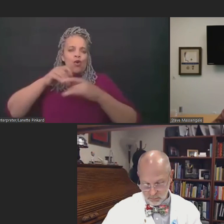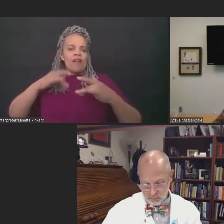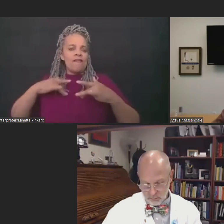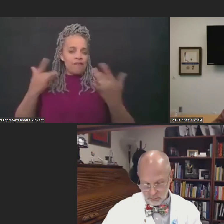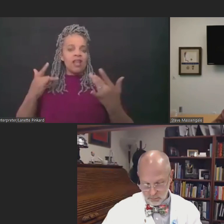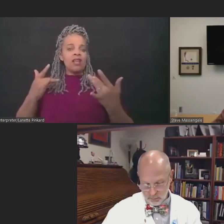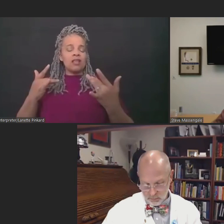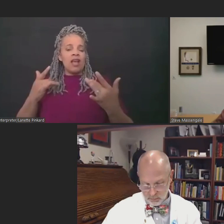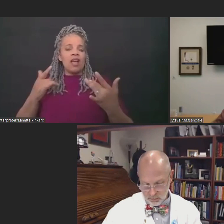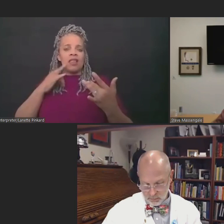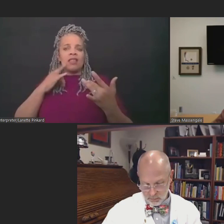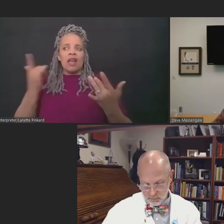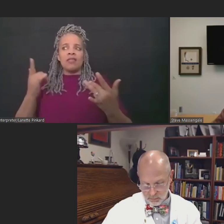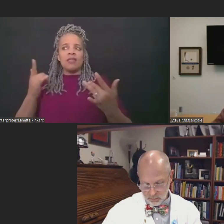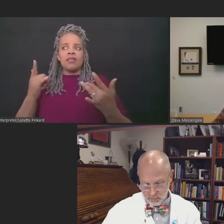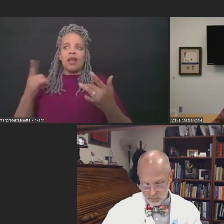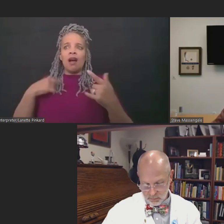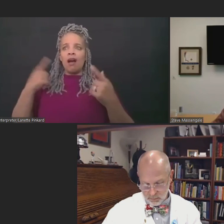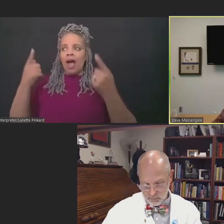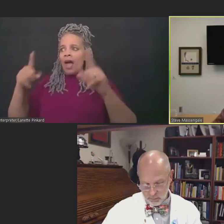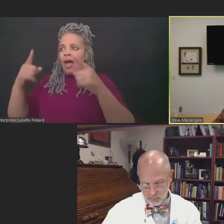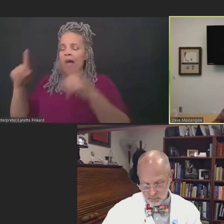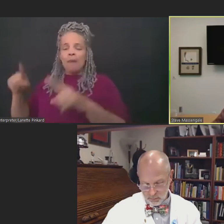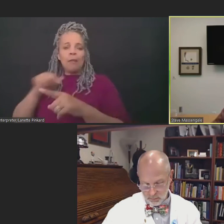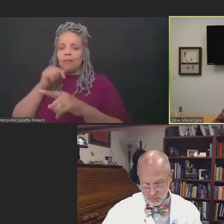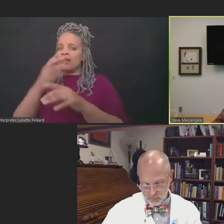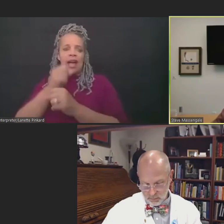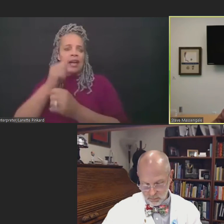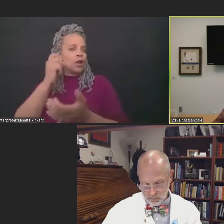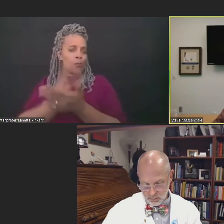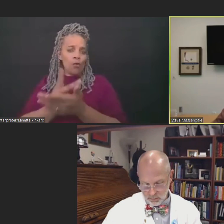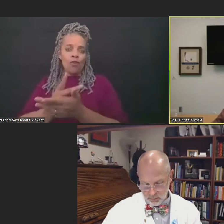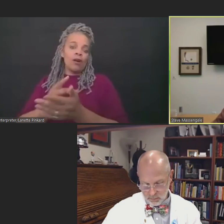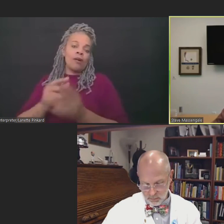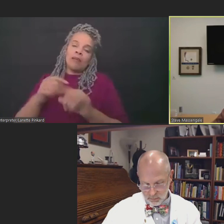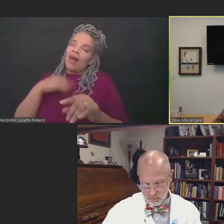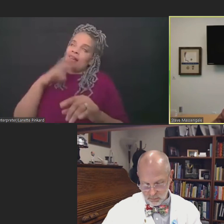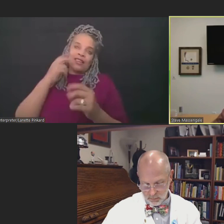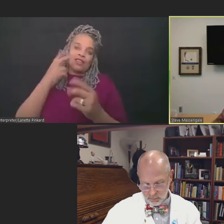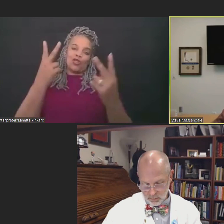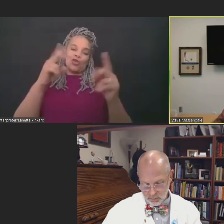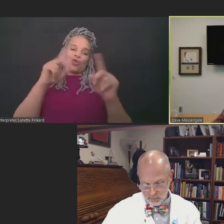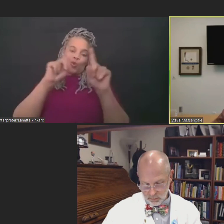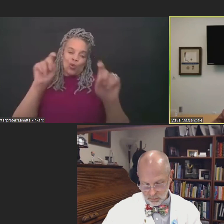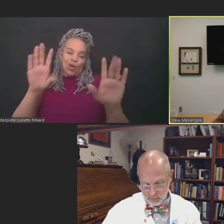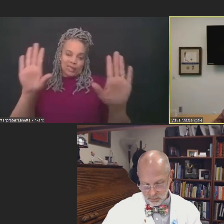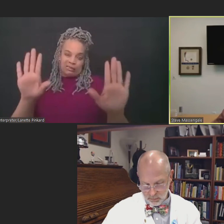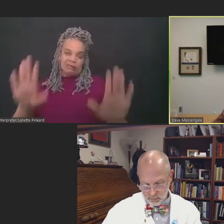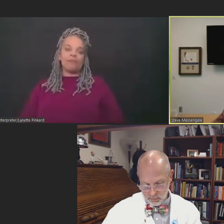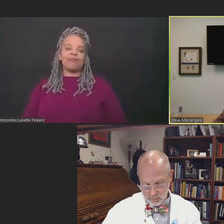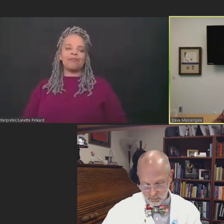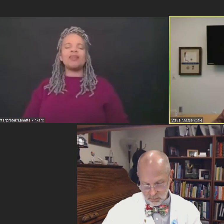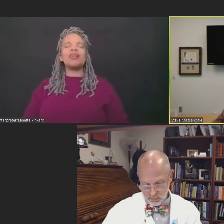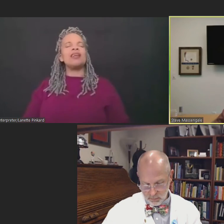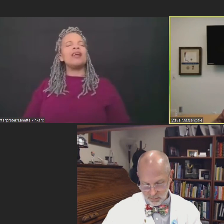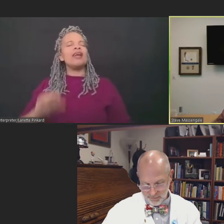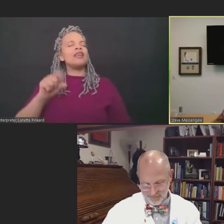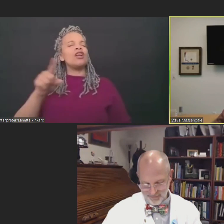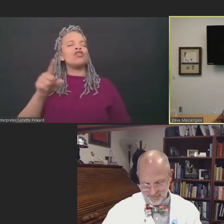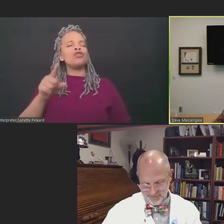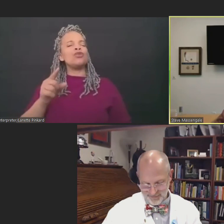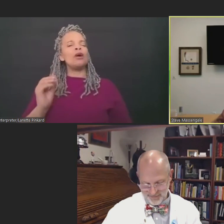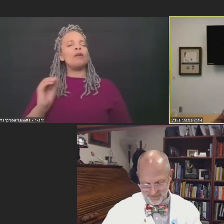they're not getting approval. But Well, that's, I guess, the two questions. I guess you squeezed in two questions there,